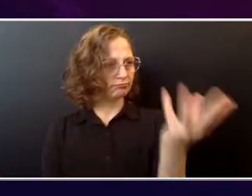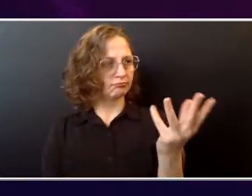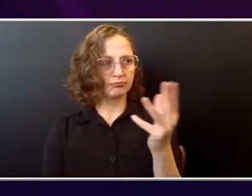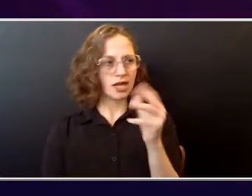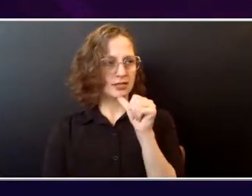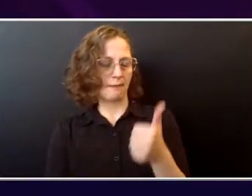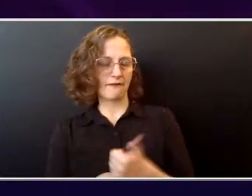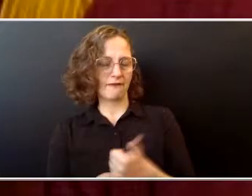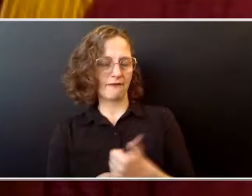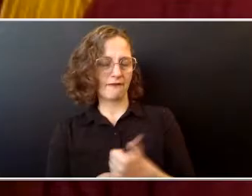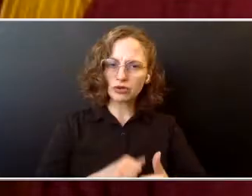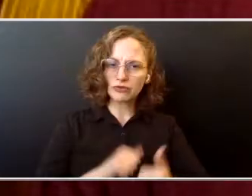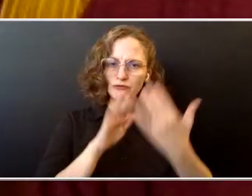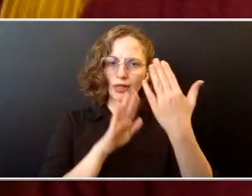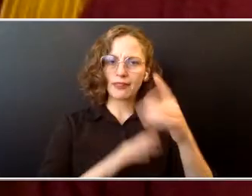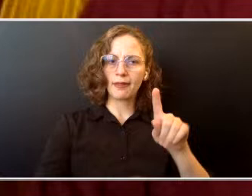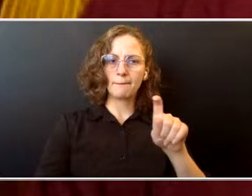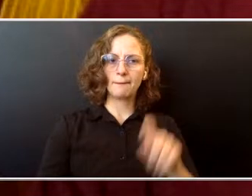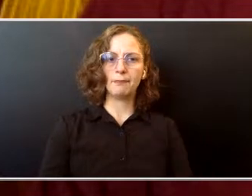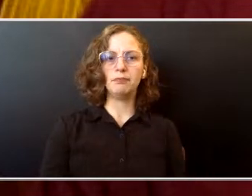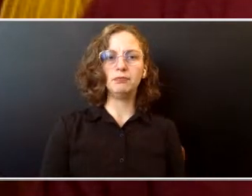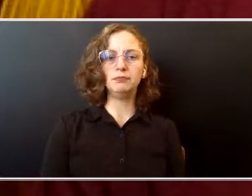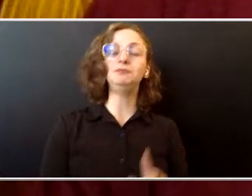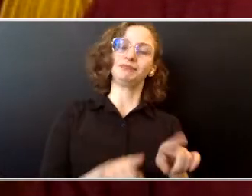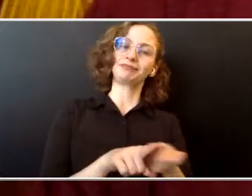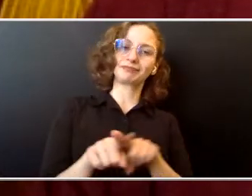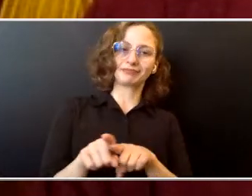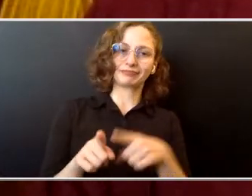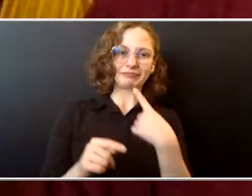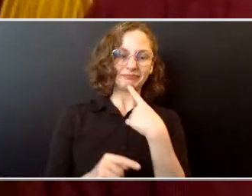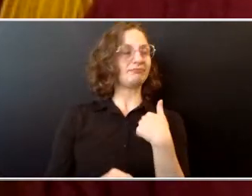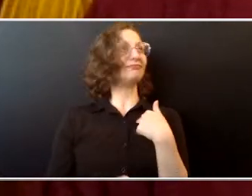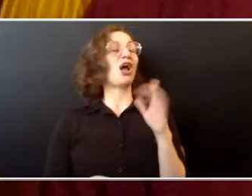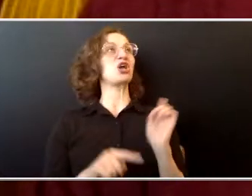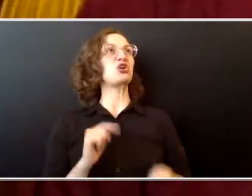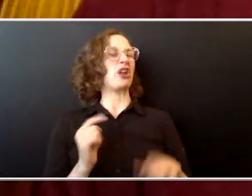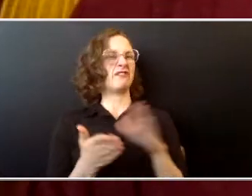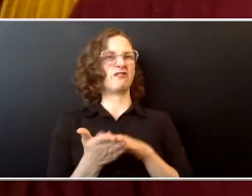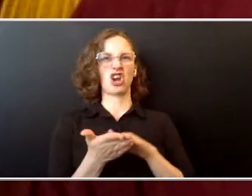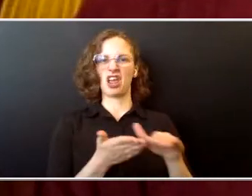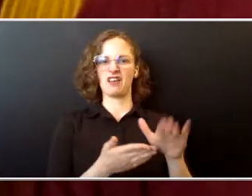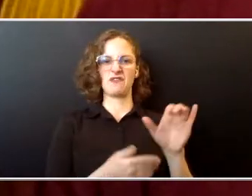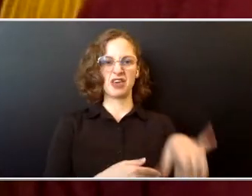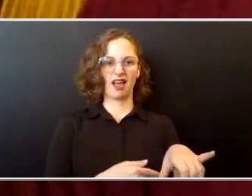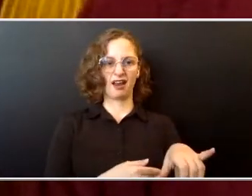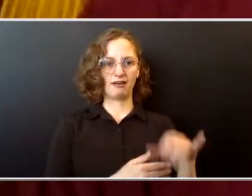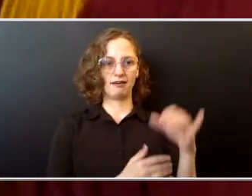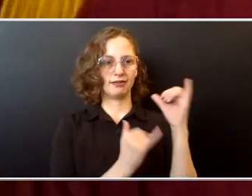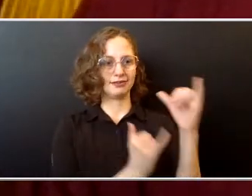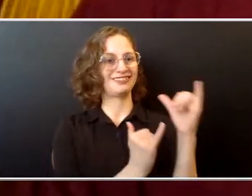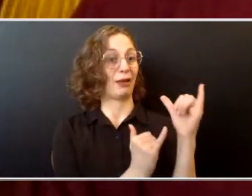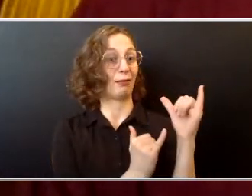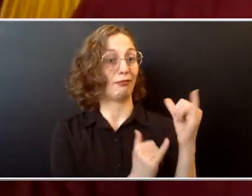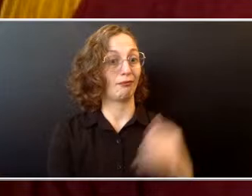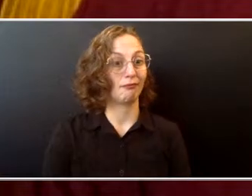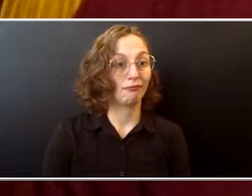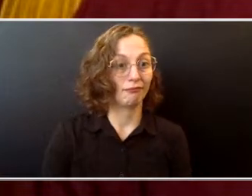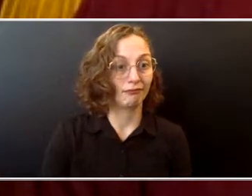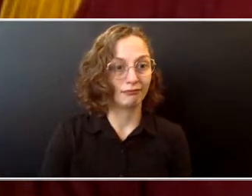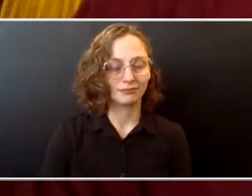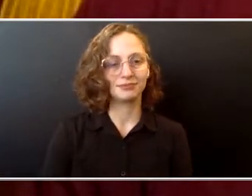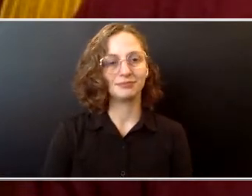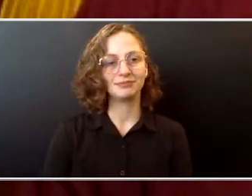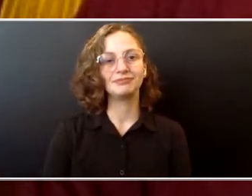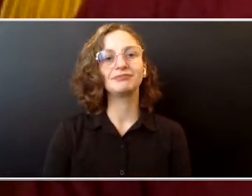doctor? And then she went on to write, I could never forgive that. Neither could I, quite frankly. I